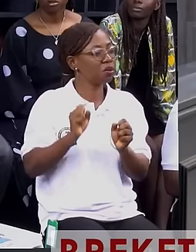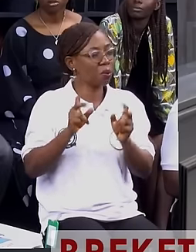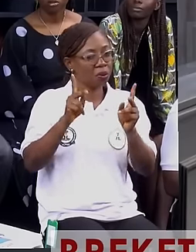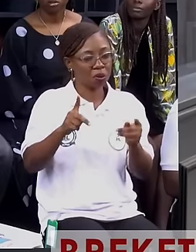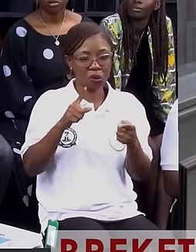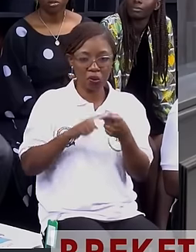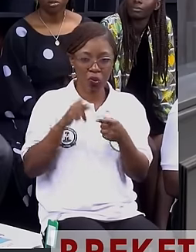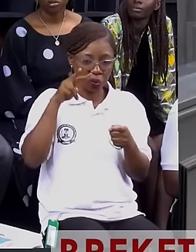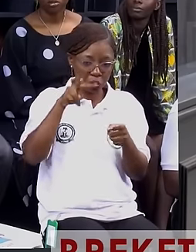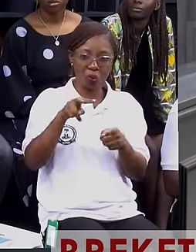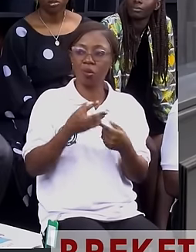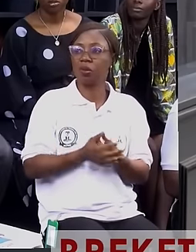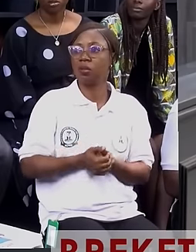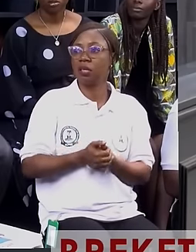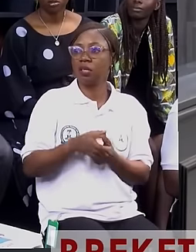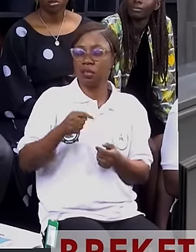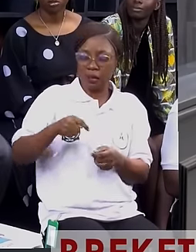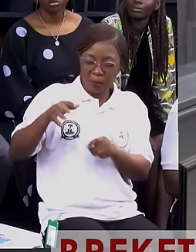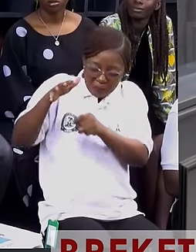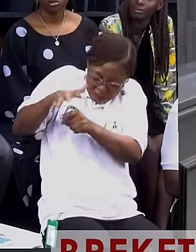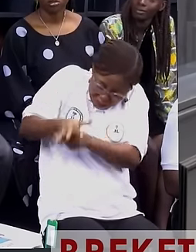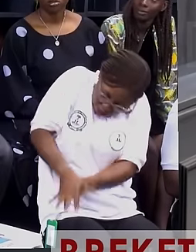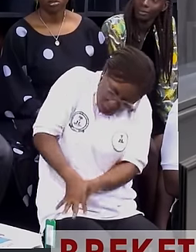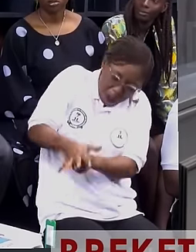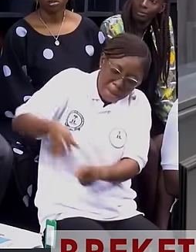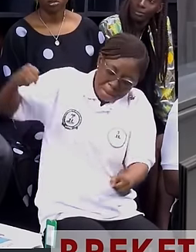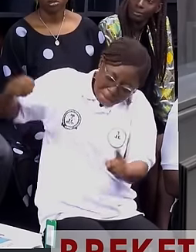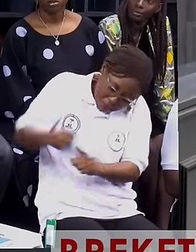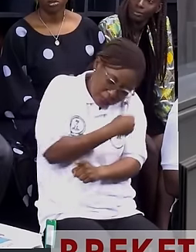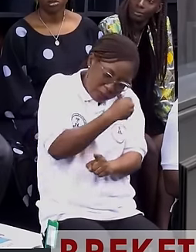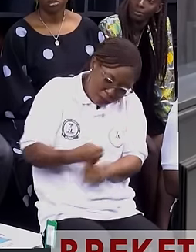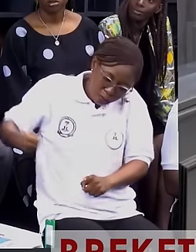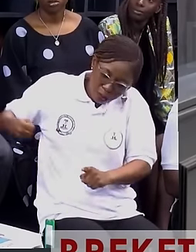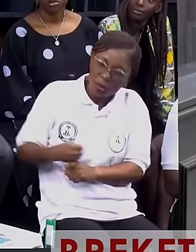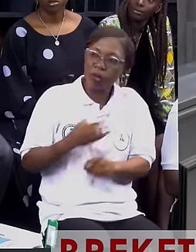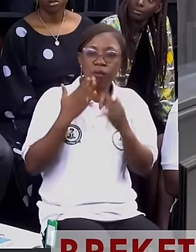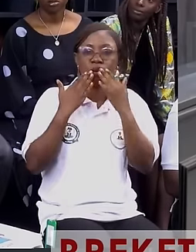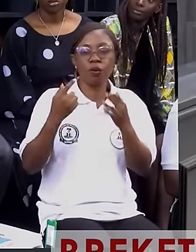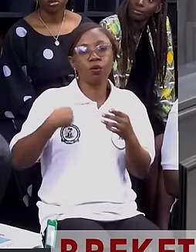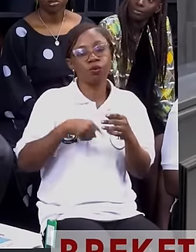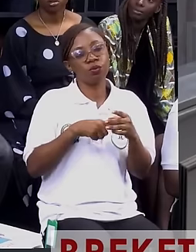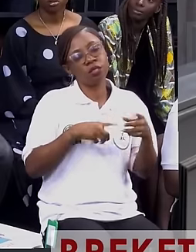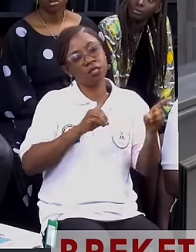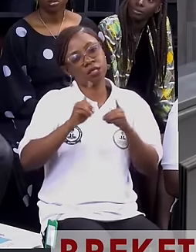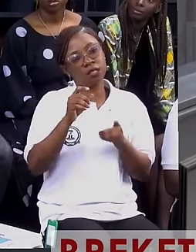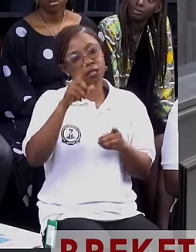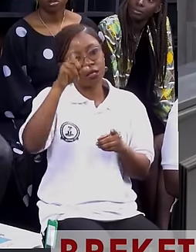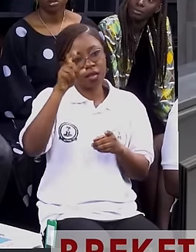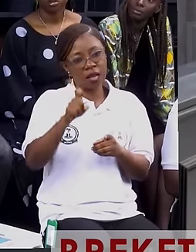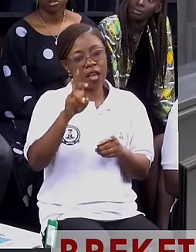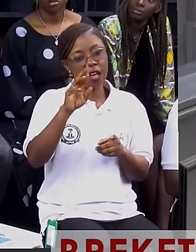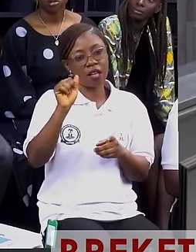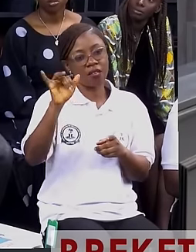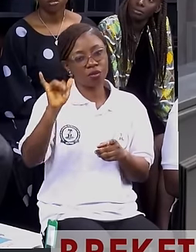No chance. They pin somebody down and beating. Sorry, but thank God we did x-ray. There was no broken bone. There's